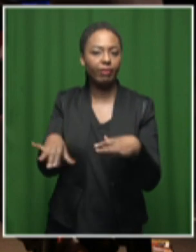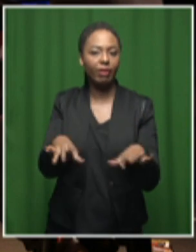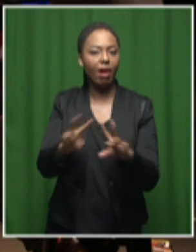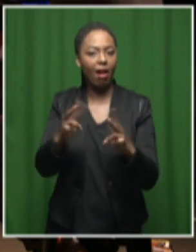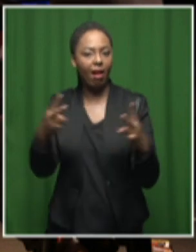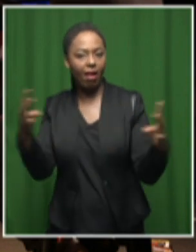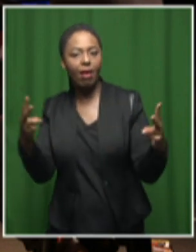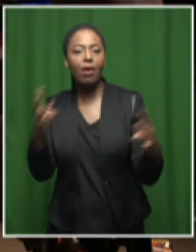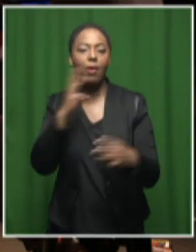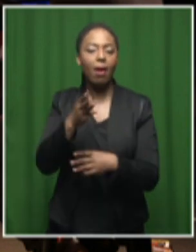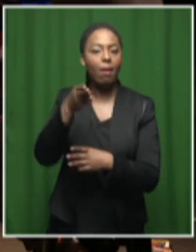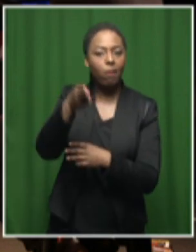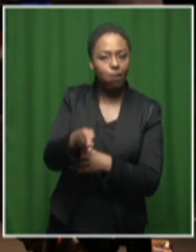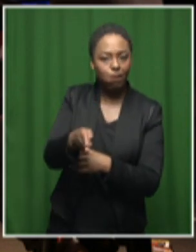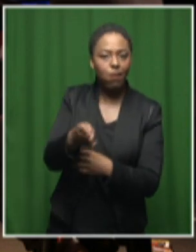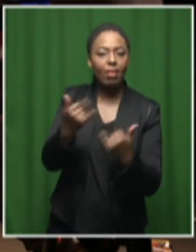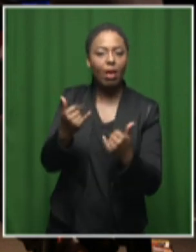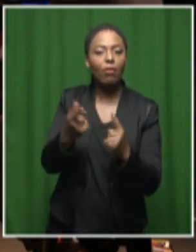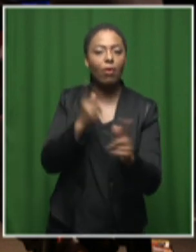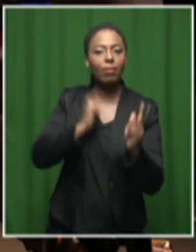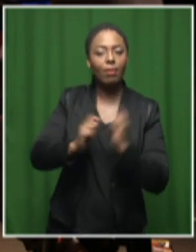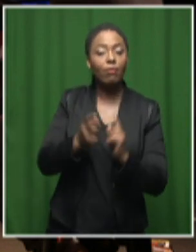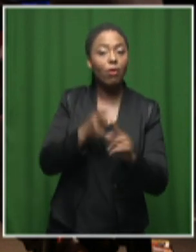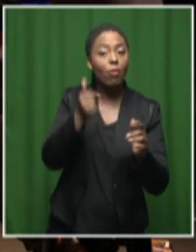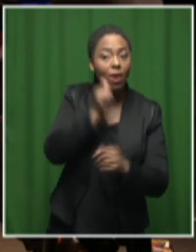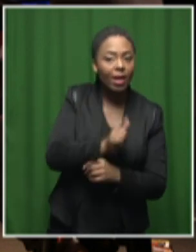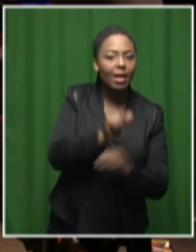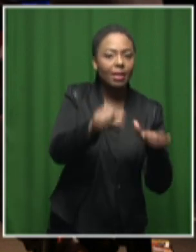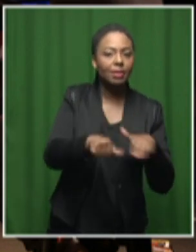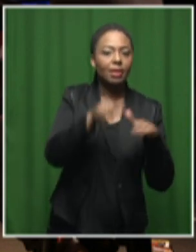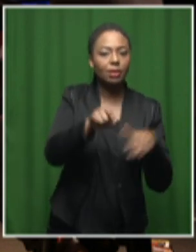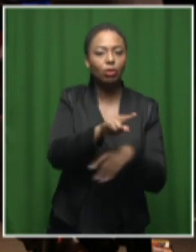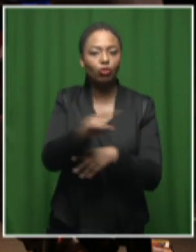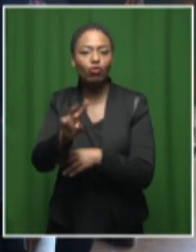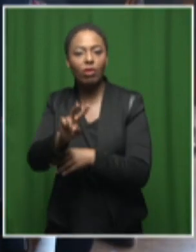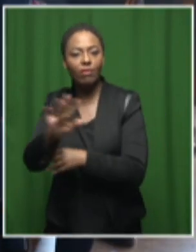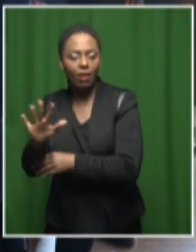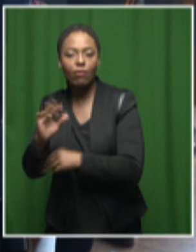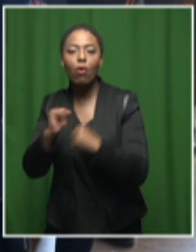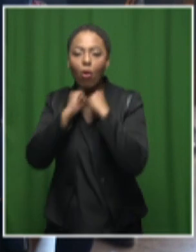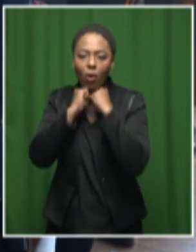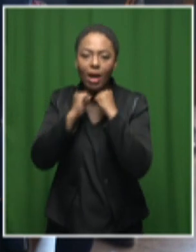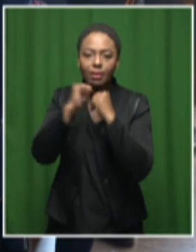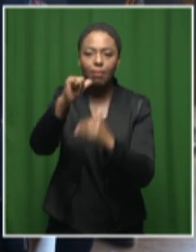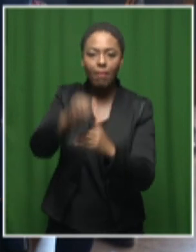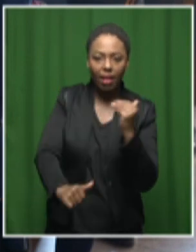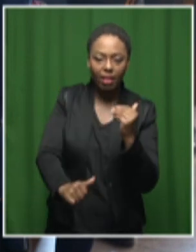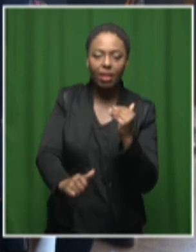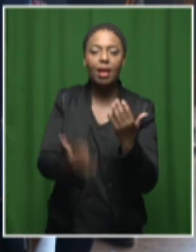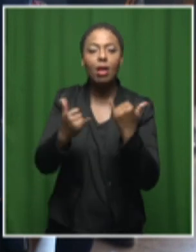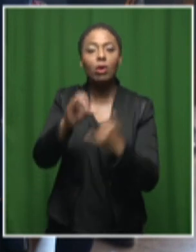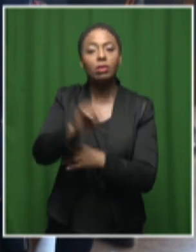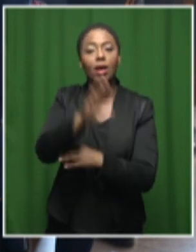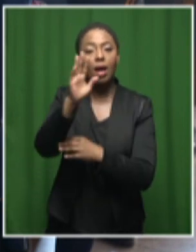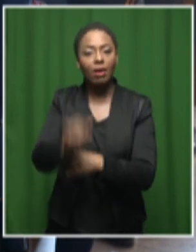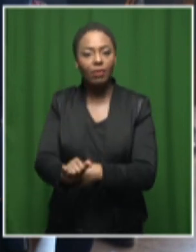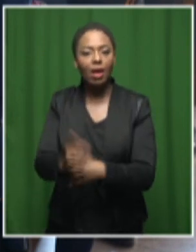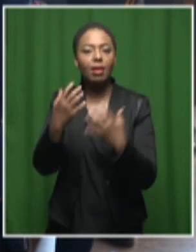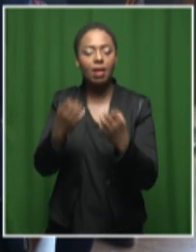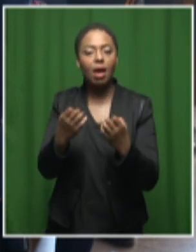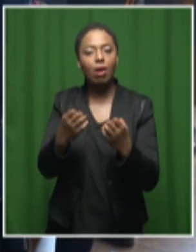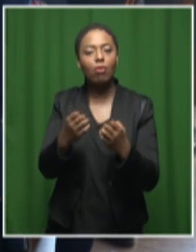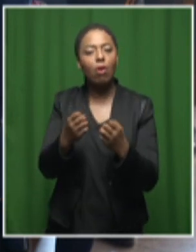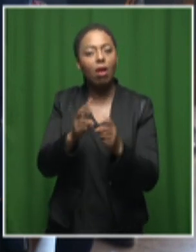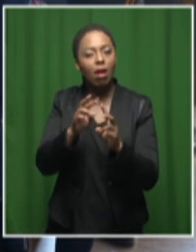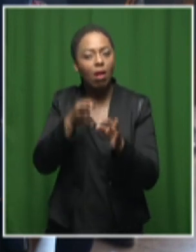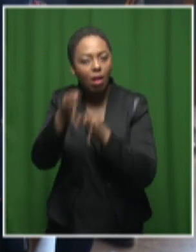the theatre's stage from the 16th to the 25th of August. This theatre piece is set in South Africa and it examines relevant